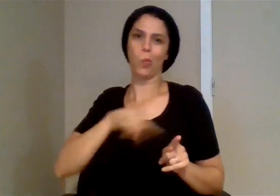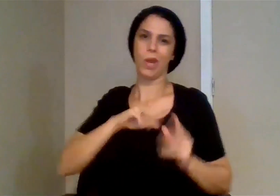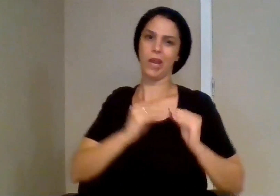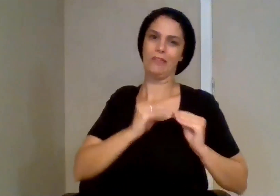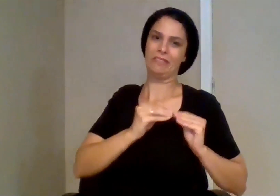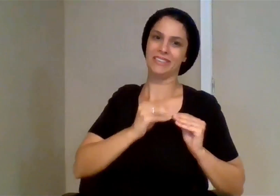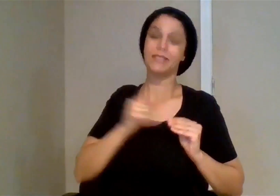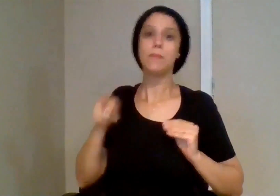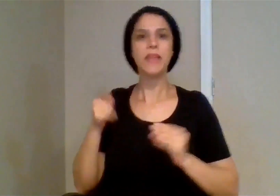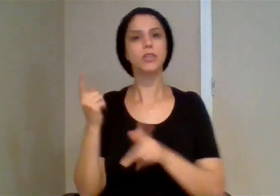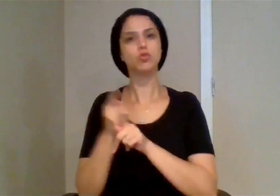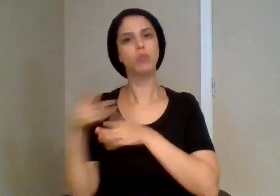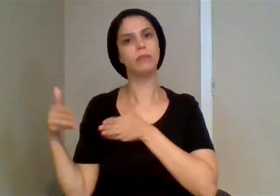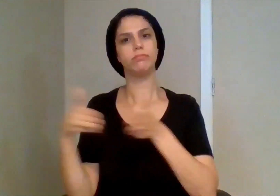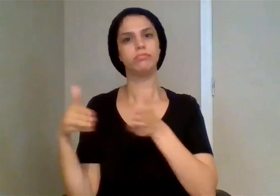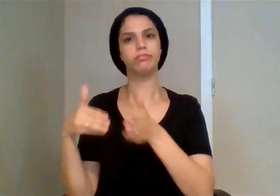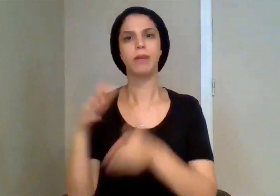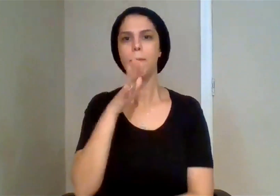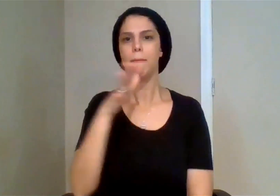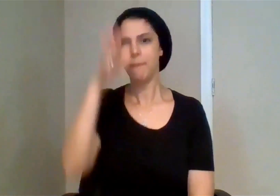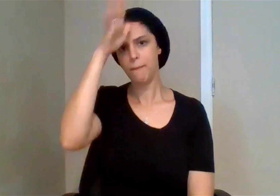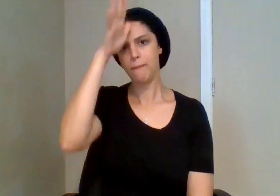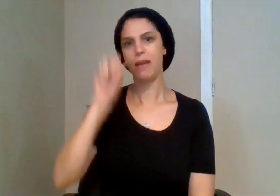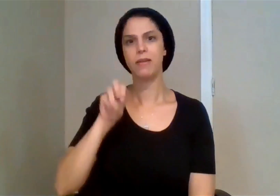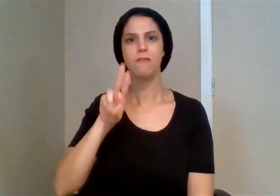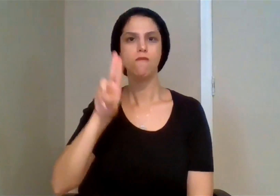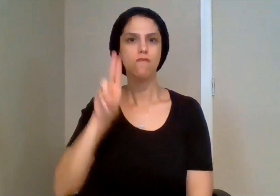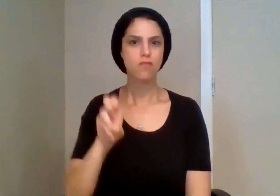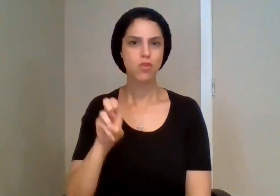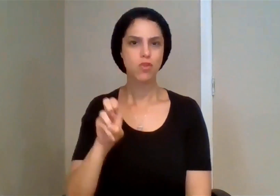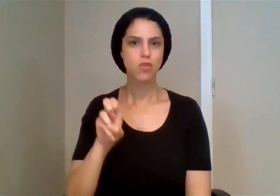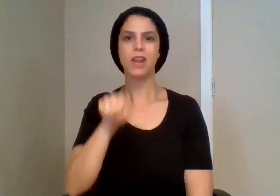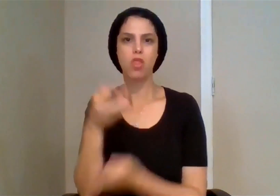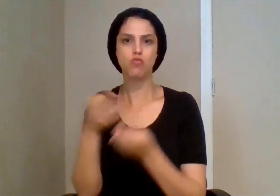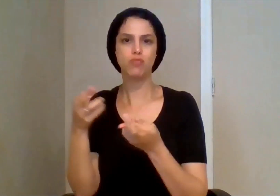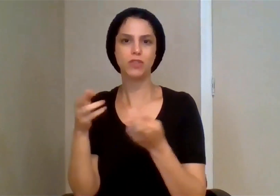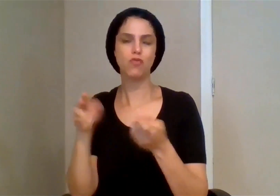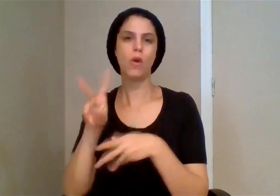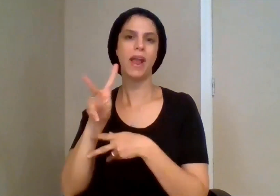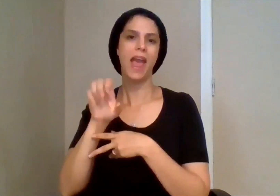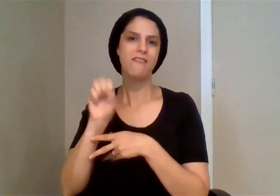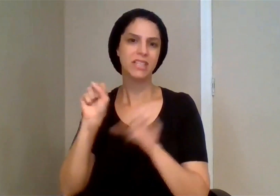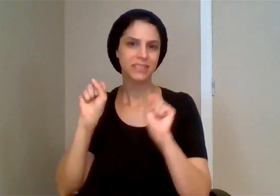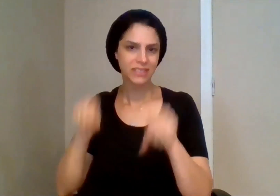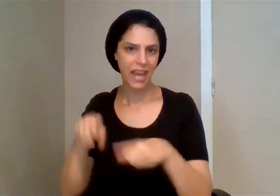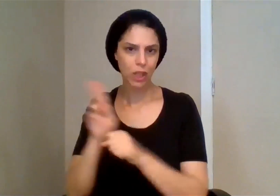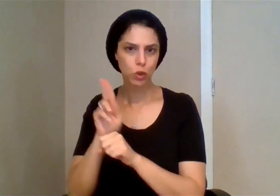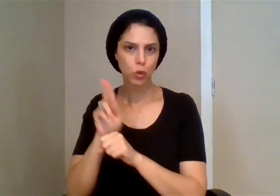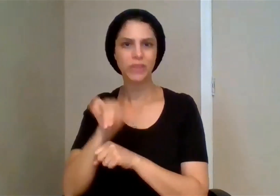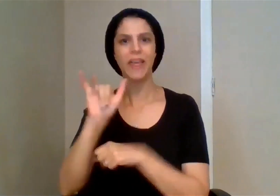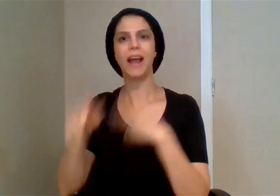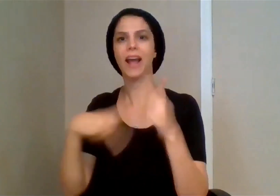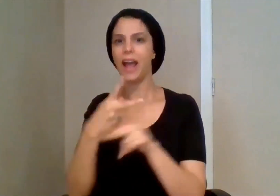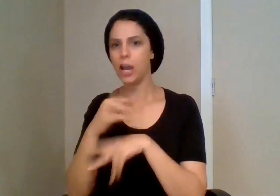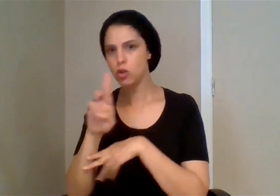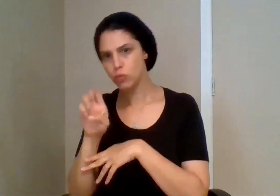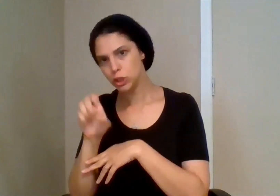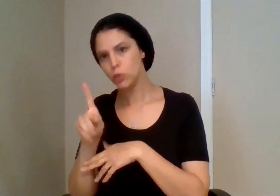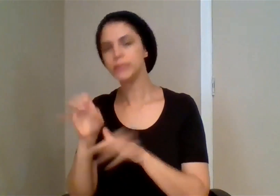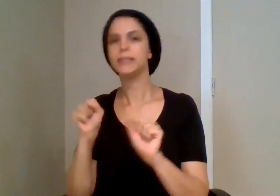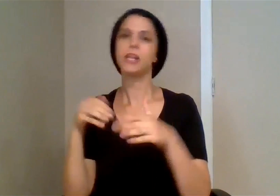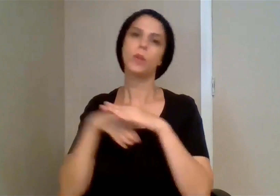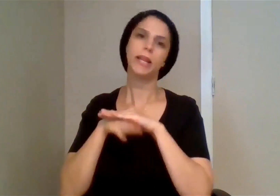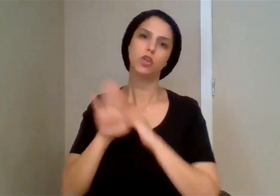that's how you're going to get there. You're going to go into parent view, click on those other resources. Canvas will be one of those resources. It'll link through over into